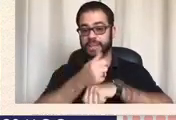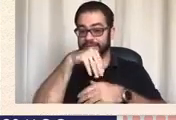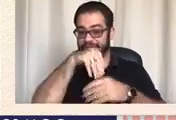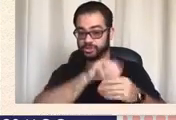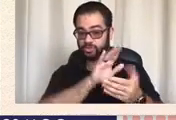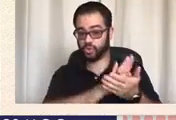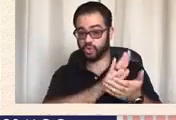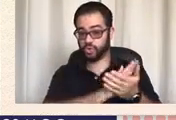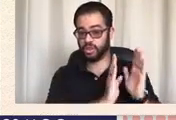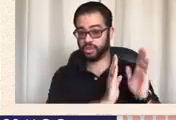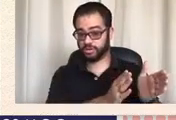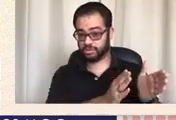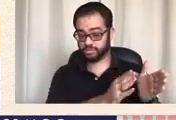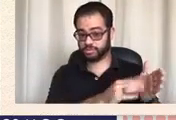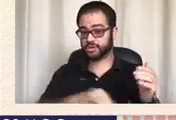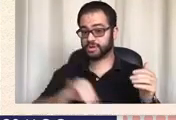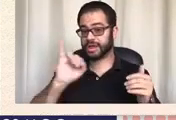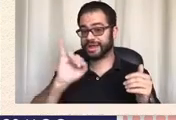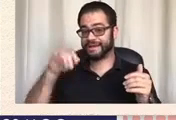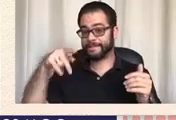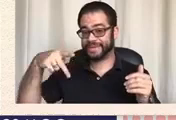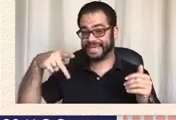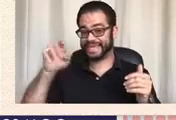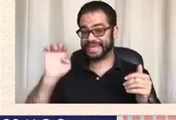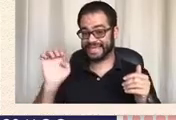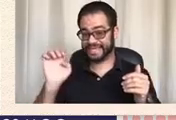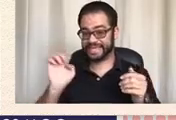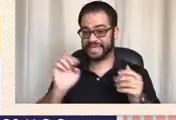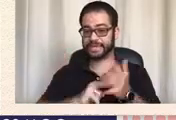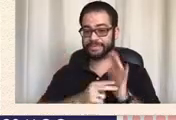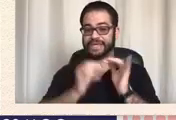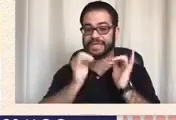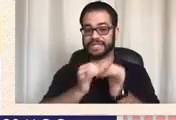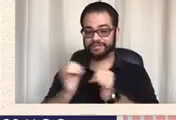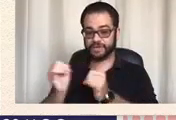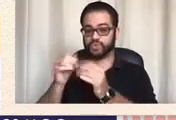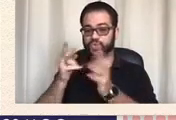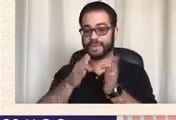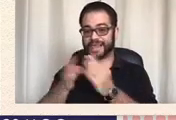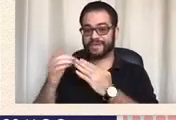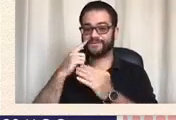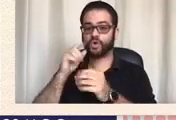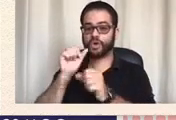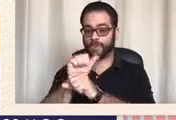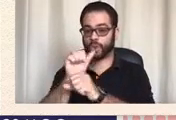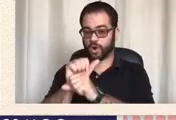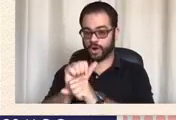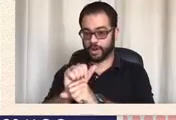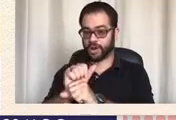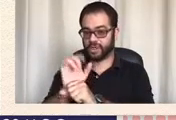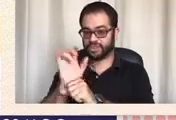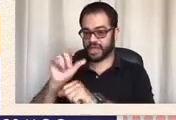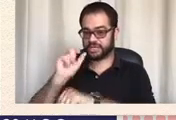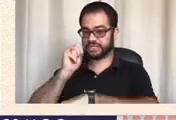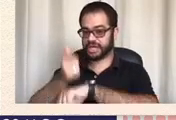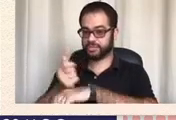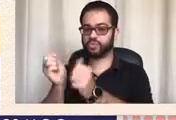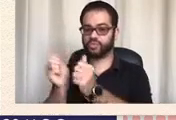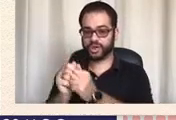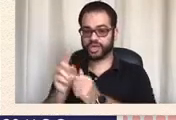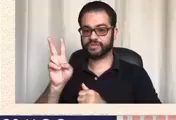the IPE, or the Individualized Plan of Employment, is developed with the Vocational Rehabilitation